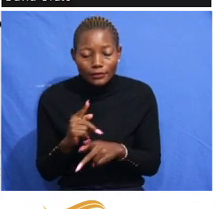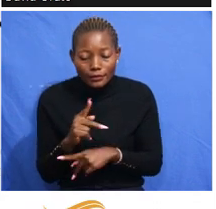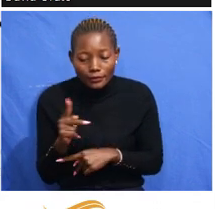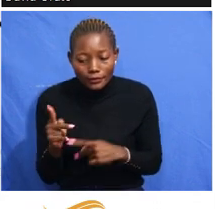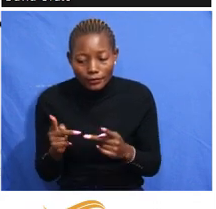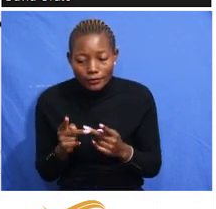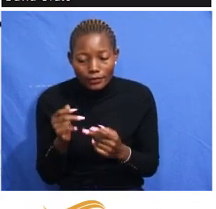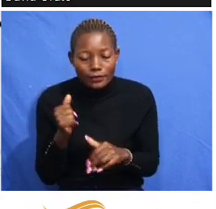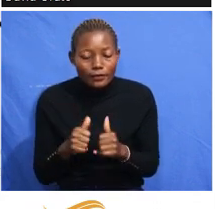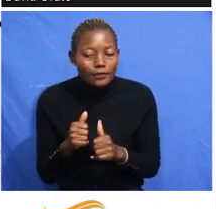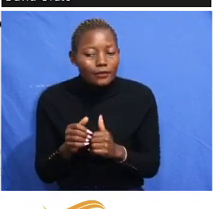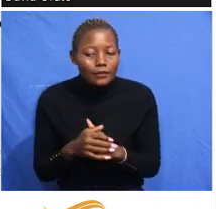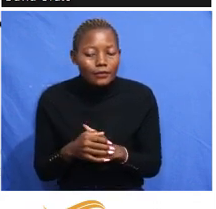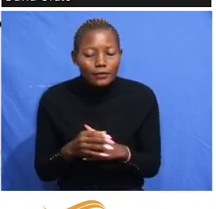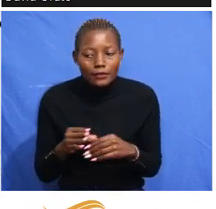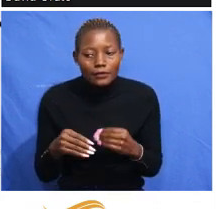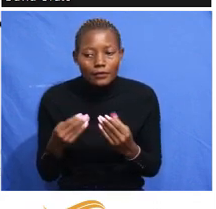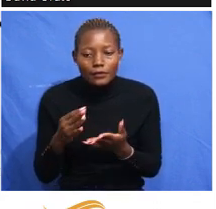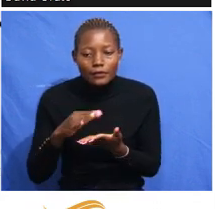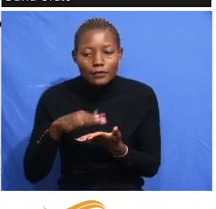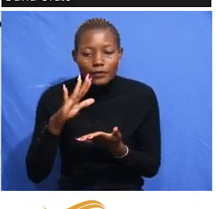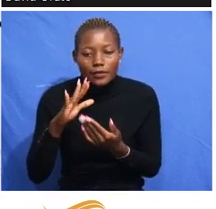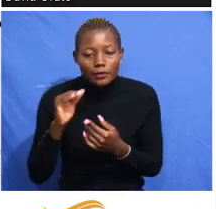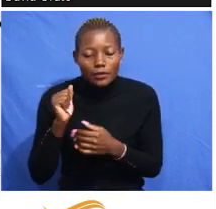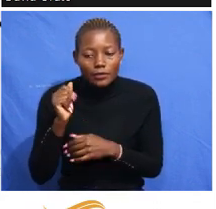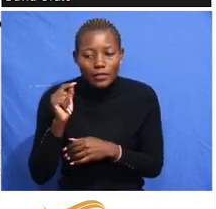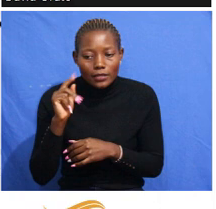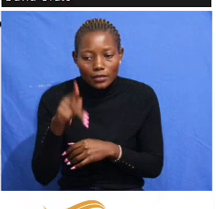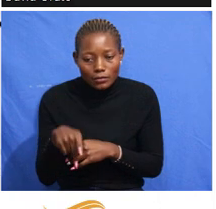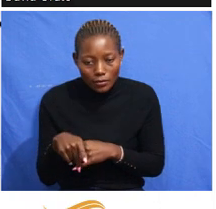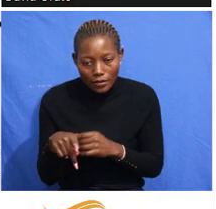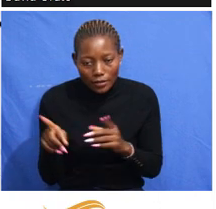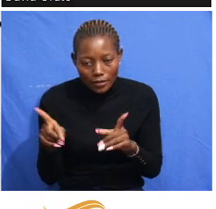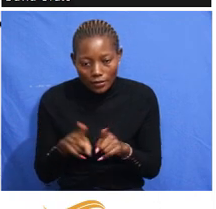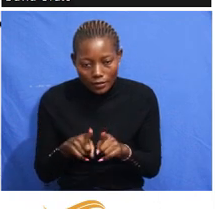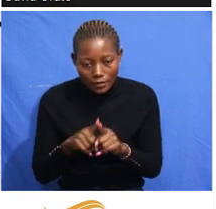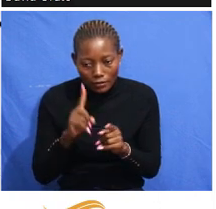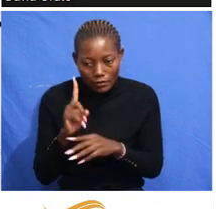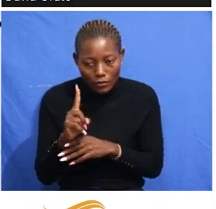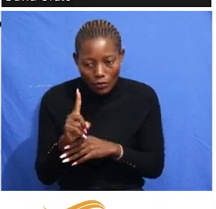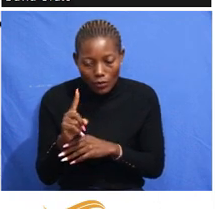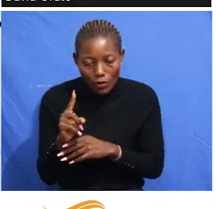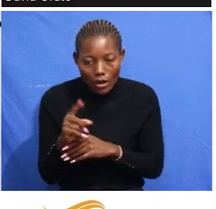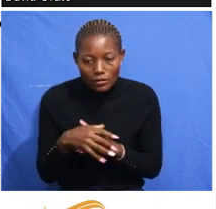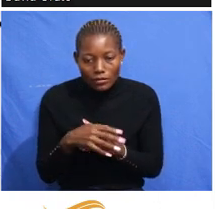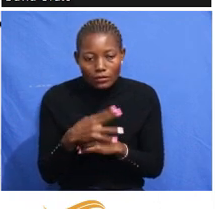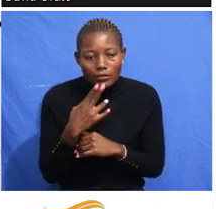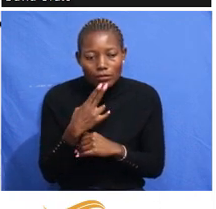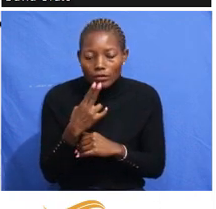that produces the most ATPs. And one glucose molecule,